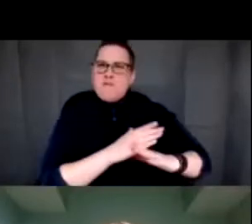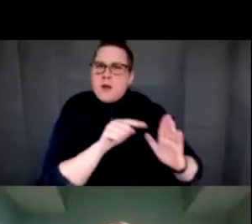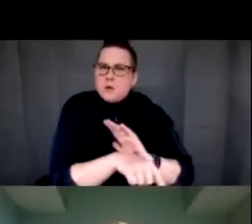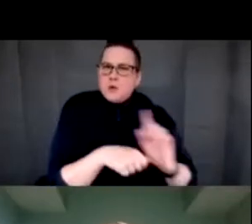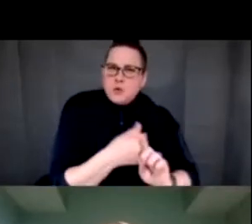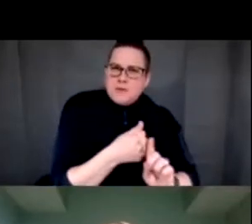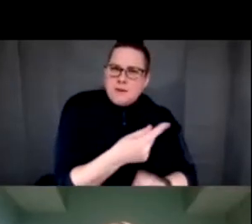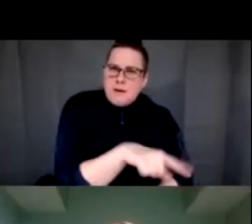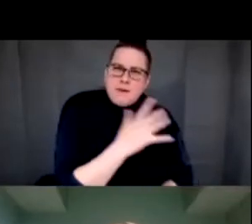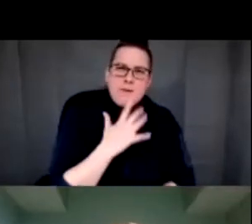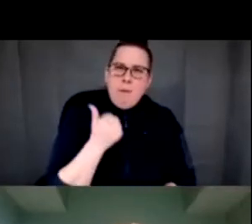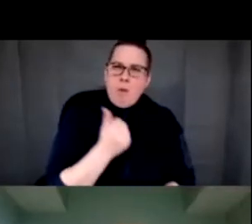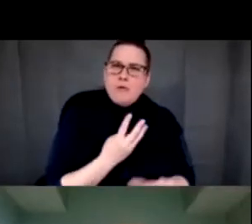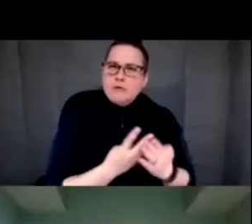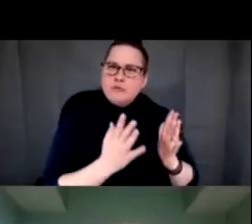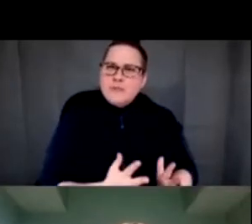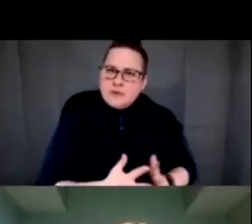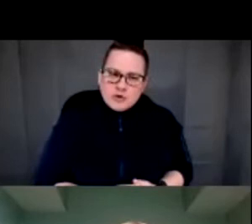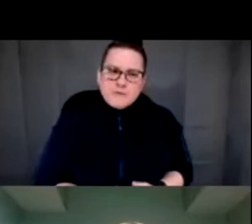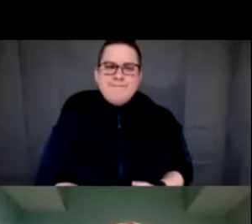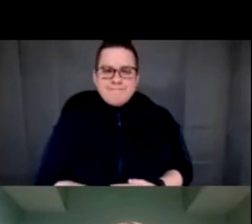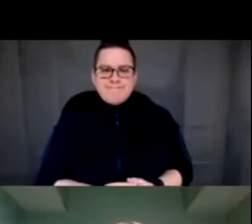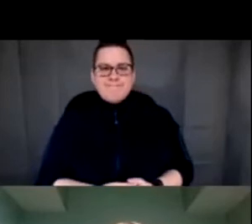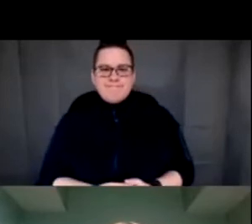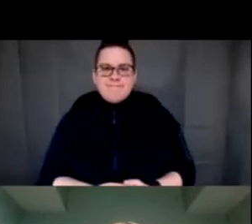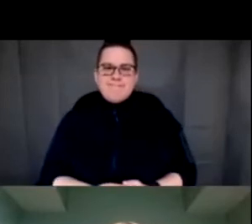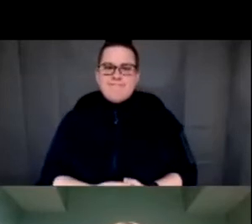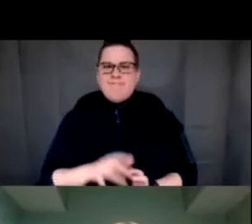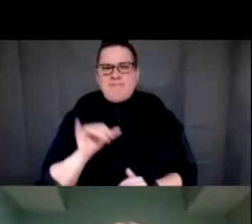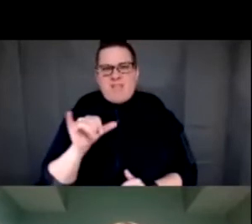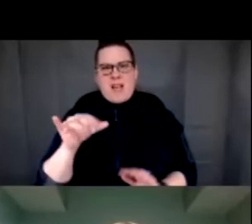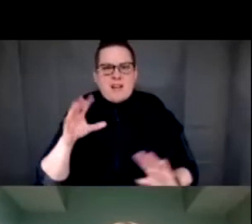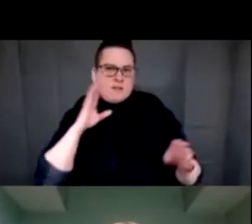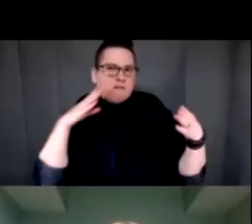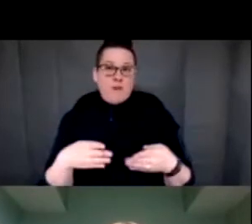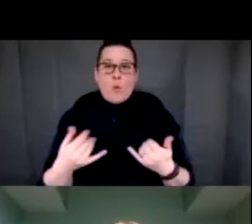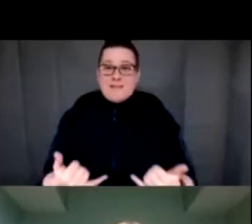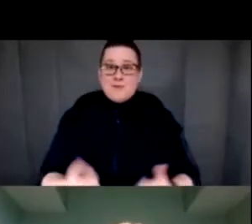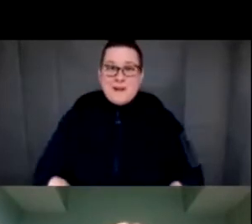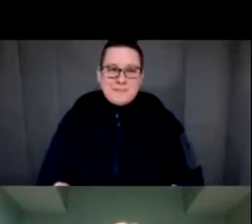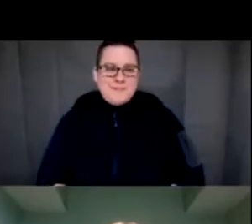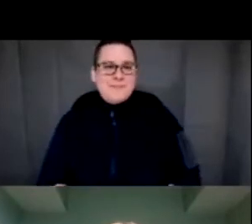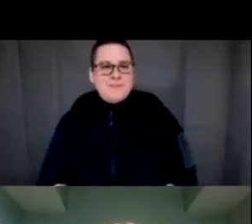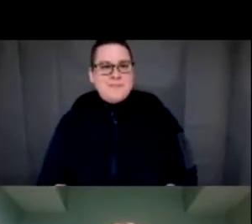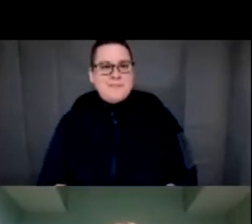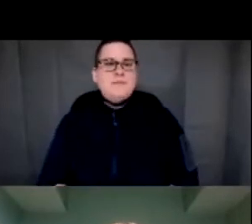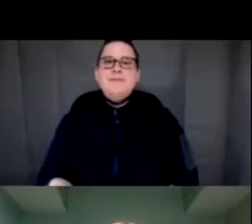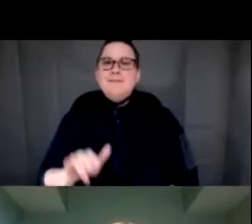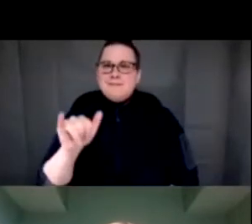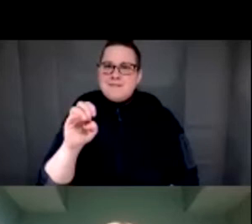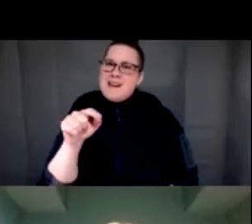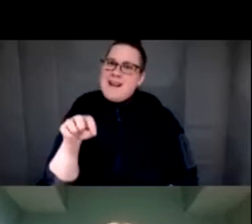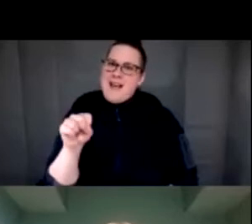older prisoners. So that's the focus of today. So as Yates